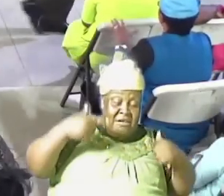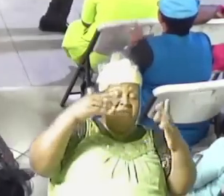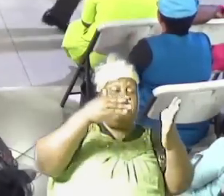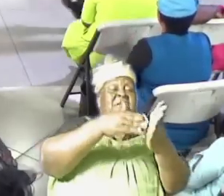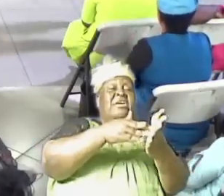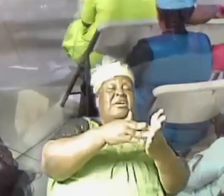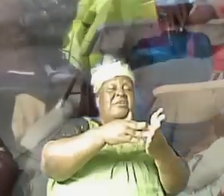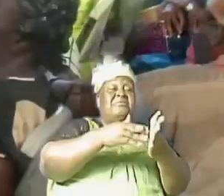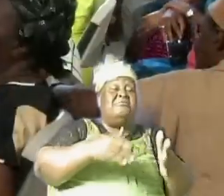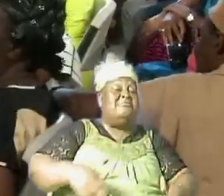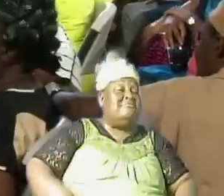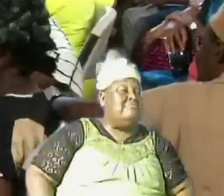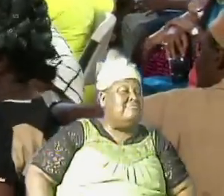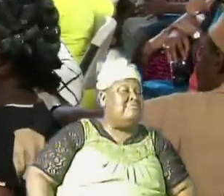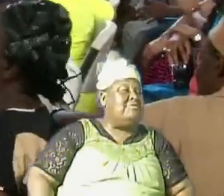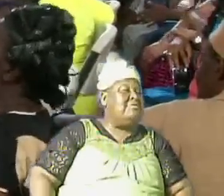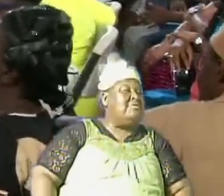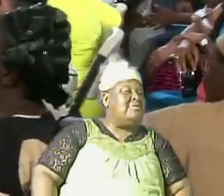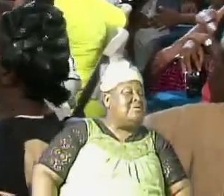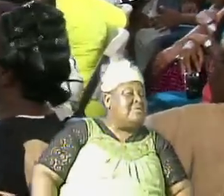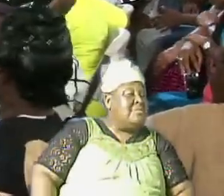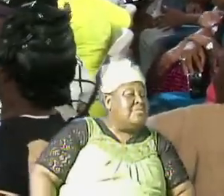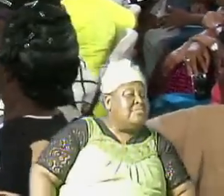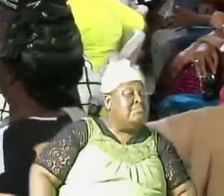Live again.